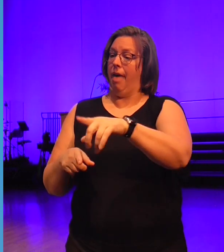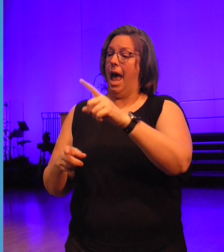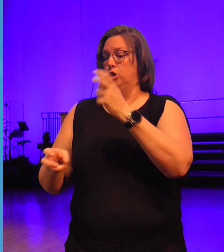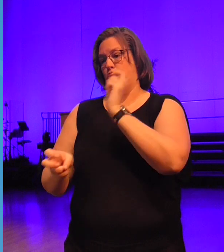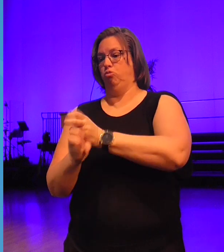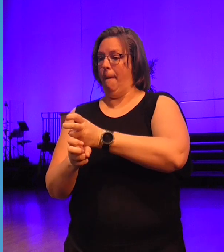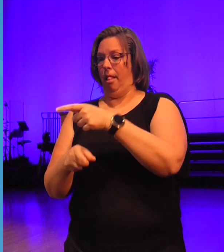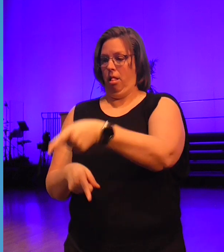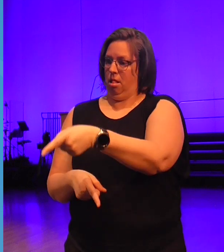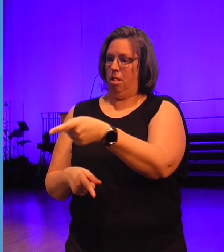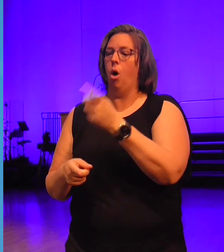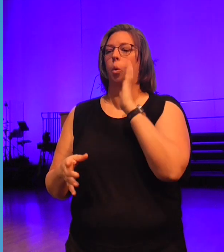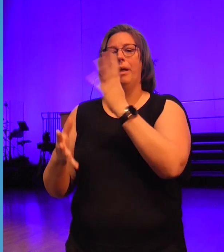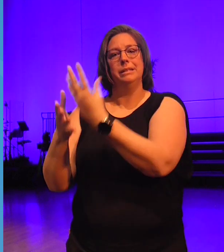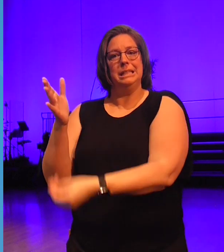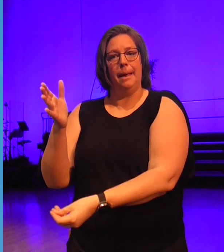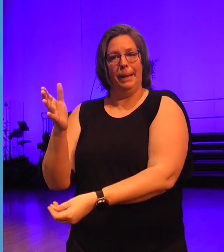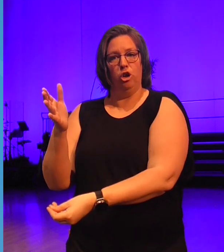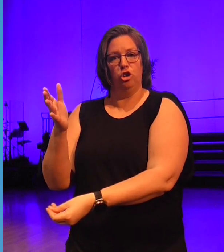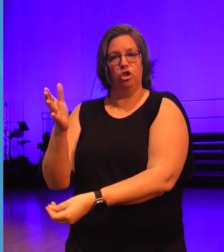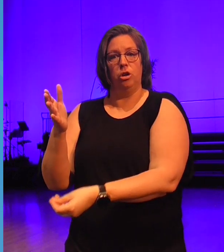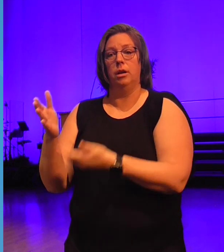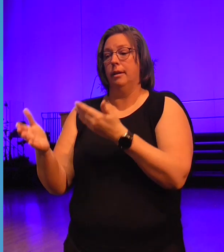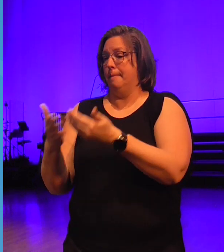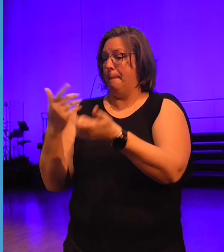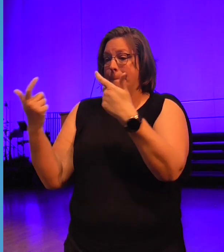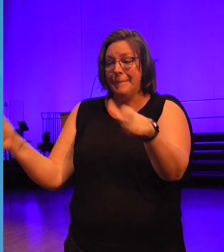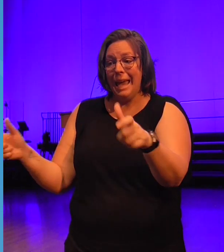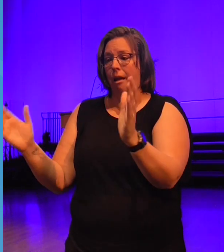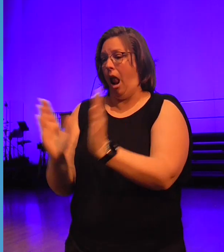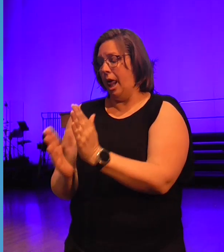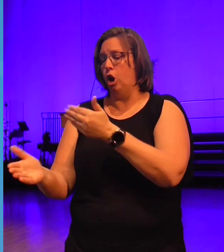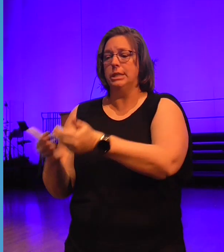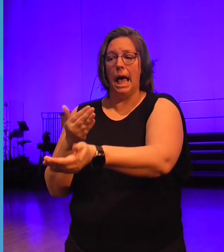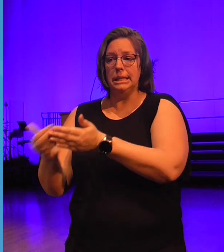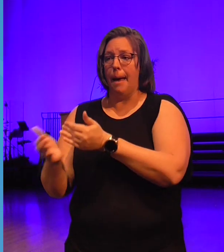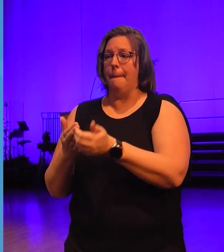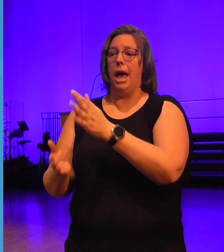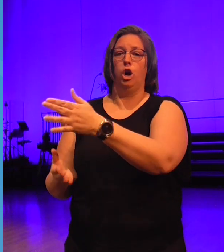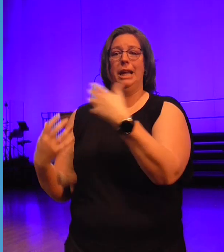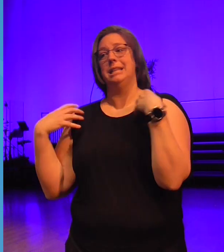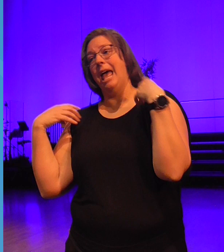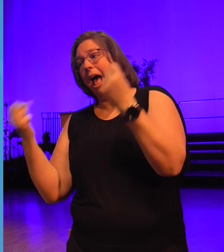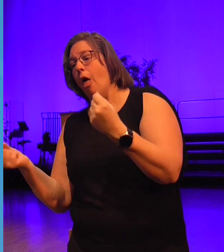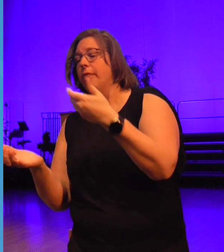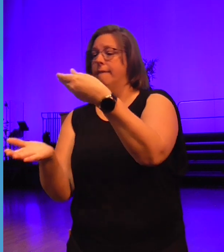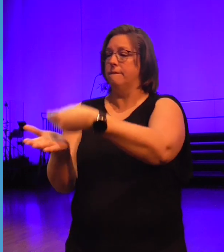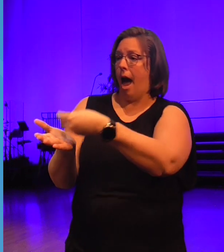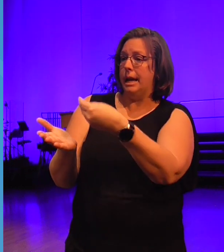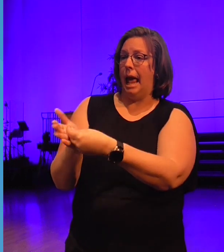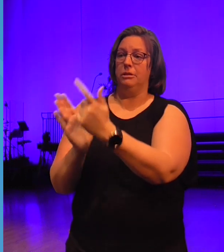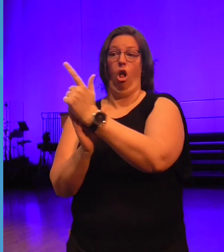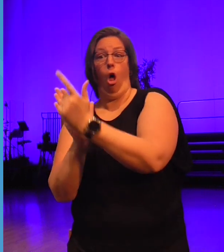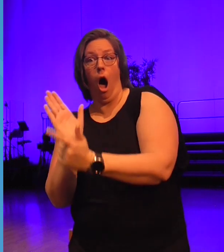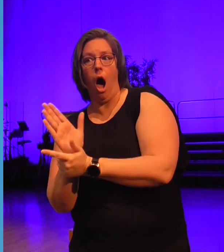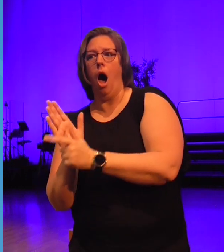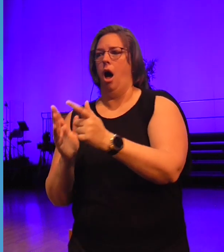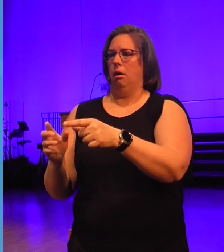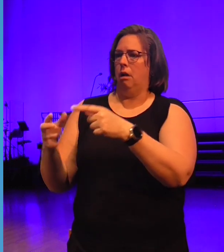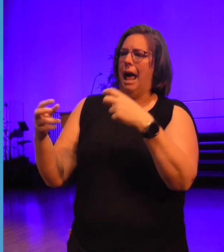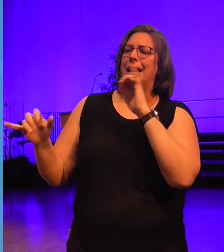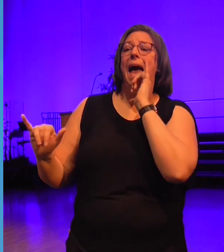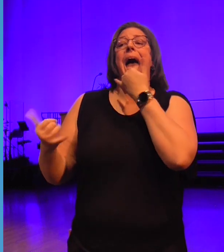presently disappear. It may be big or little. It may concern health, finance, a lawsuit, a quarrel, an accident, or anything